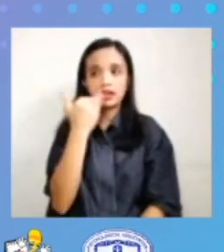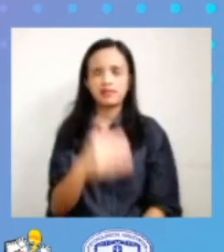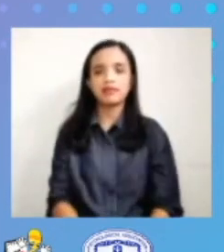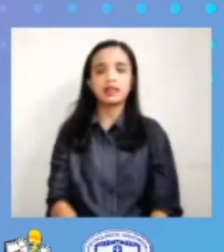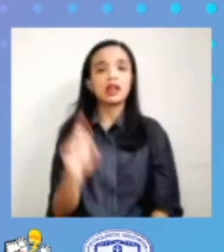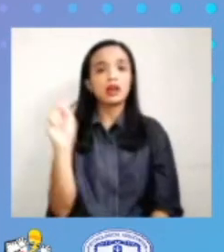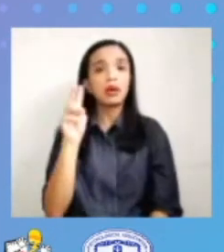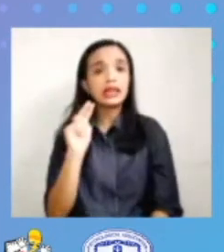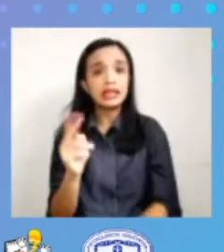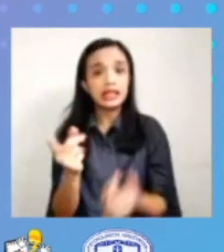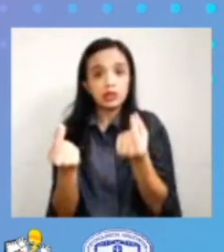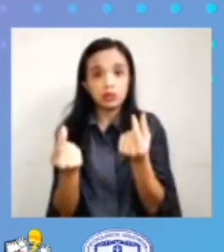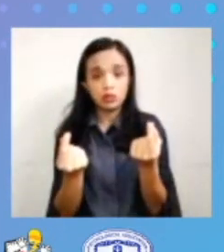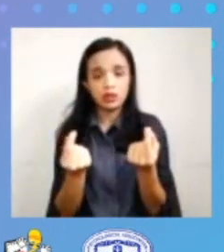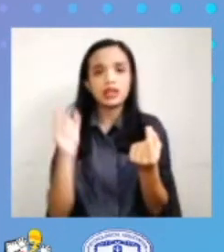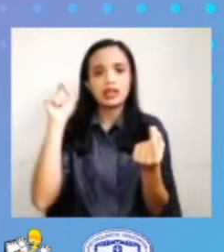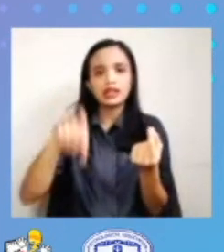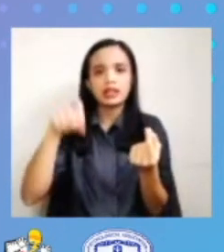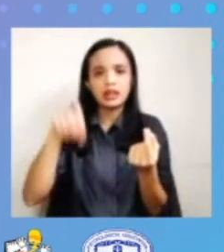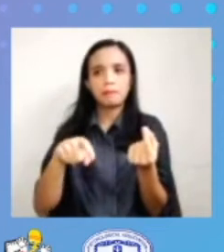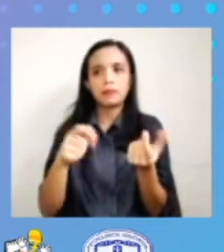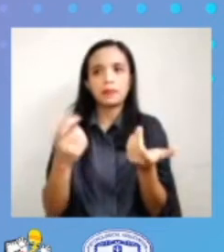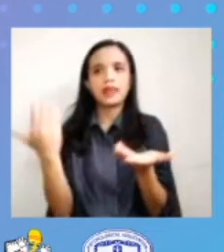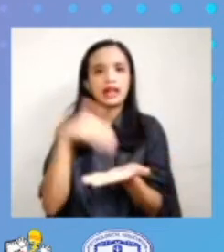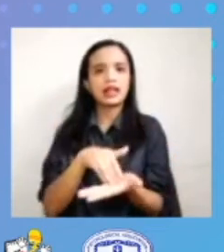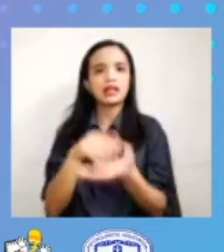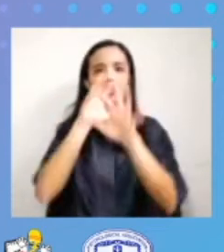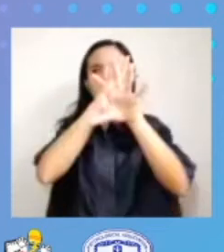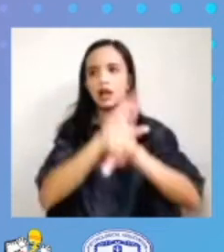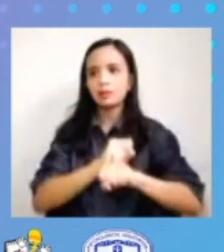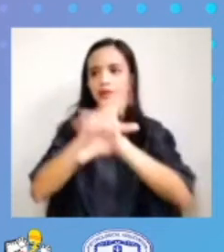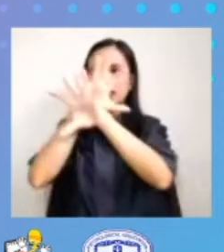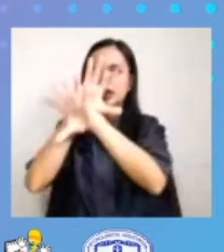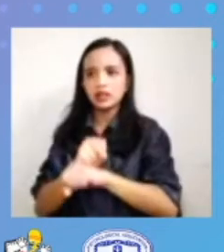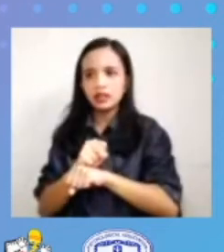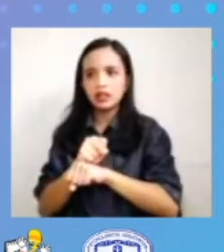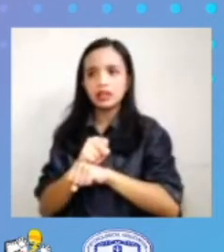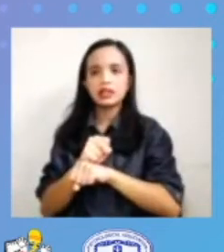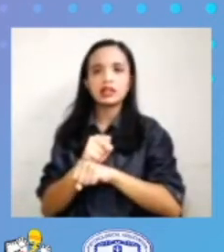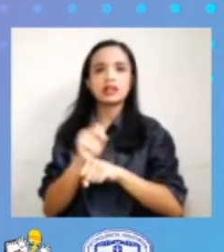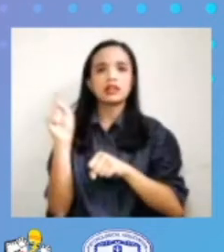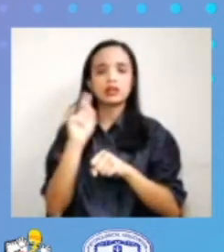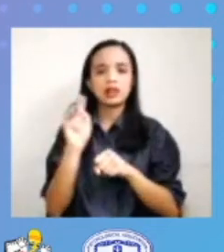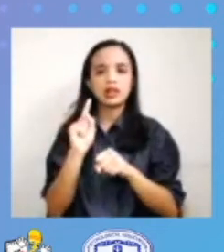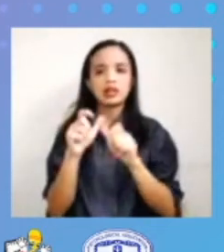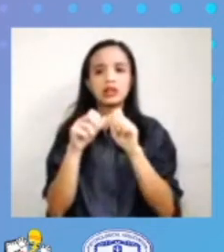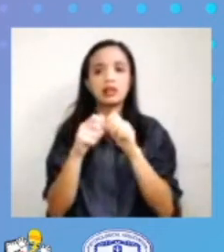it okay po ba na i-challenge natin yung sarili natin to do exercise?